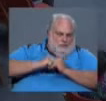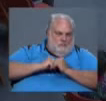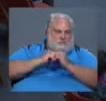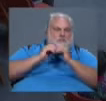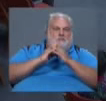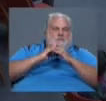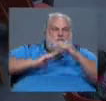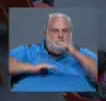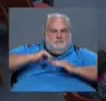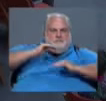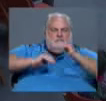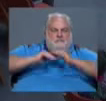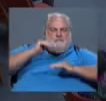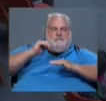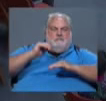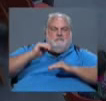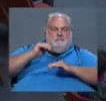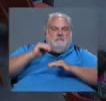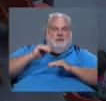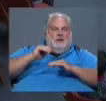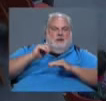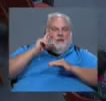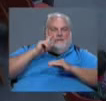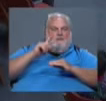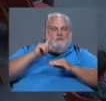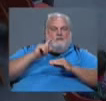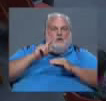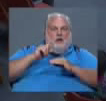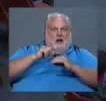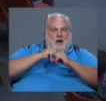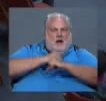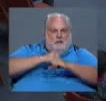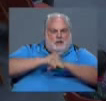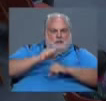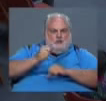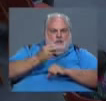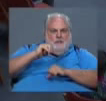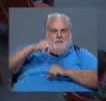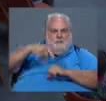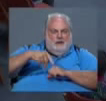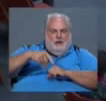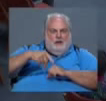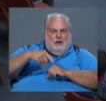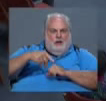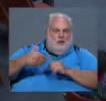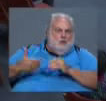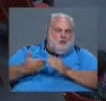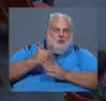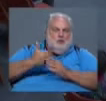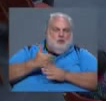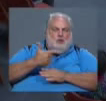LCS class, the Littoral Combat Ship class of ships, a new 21st century,